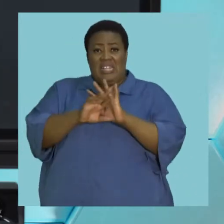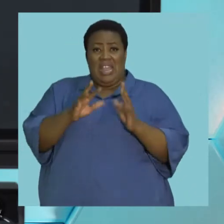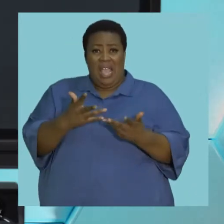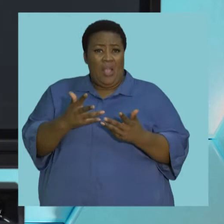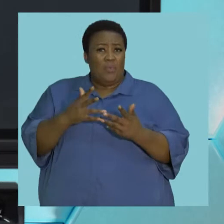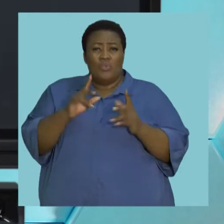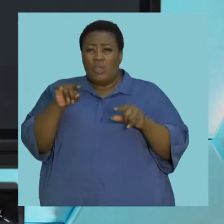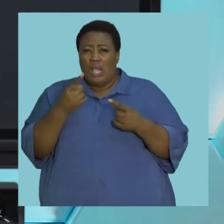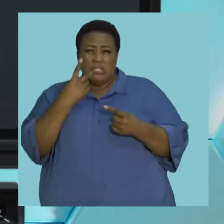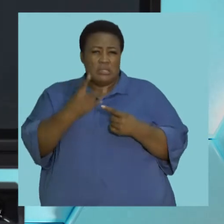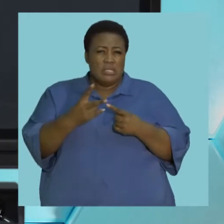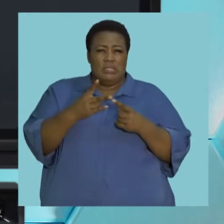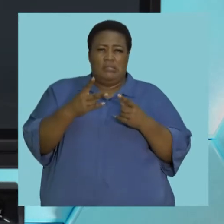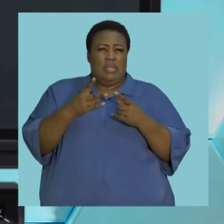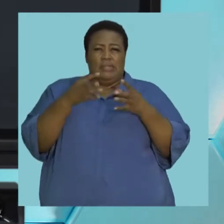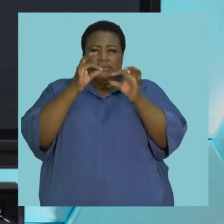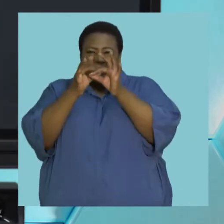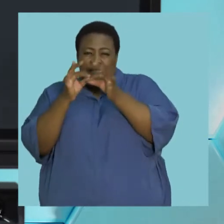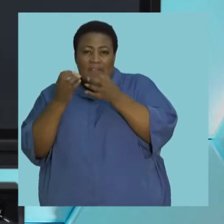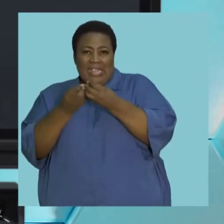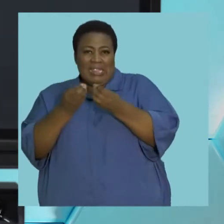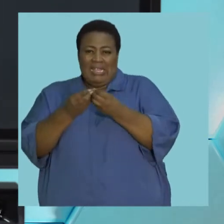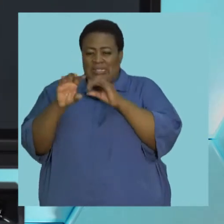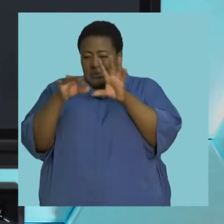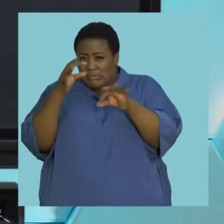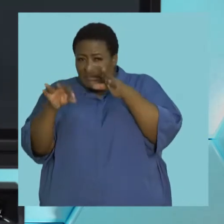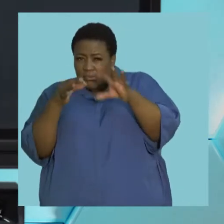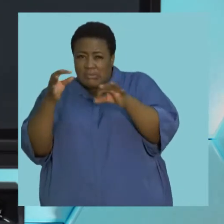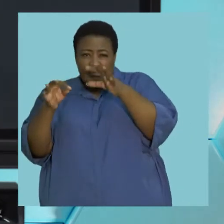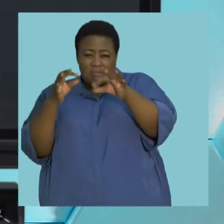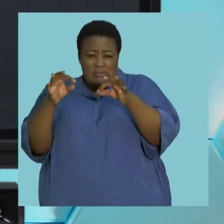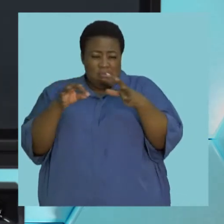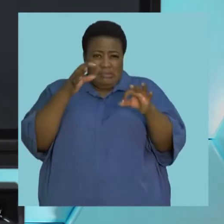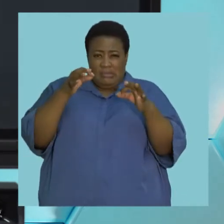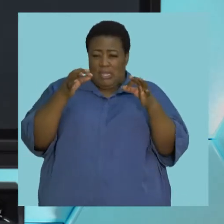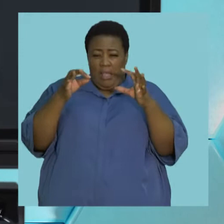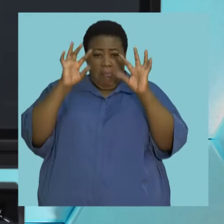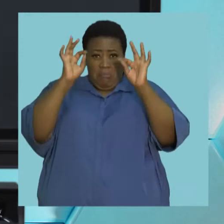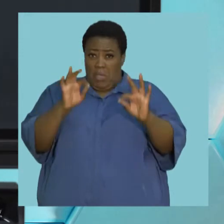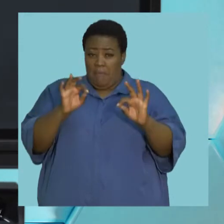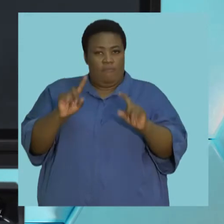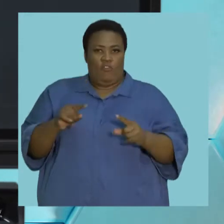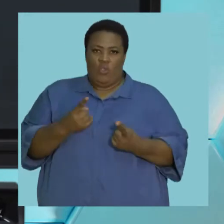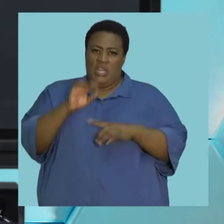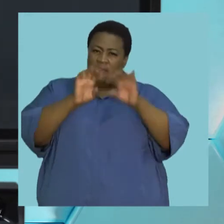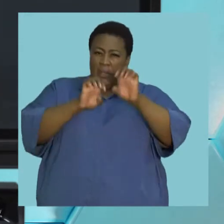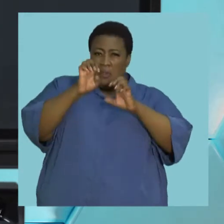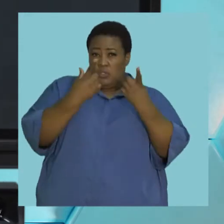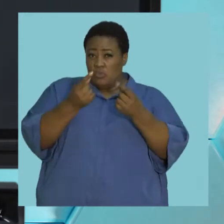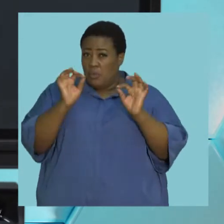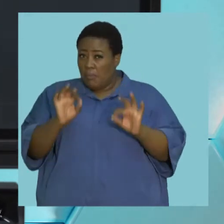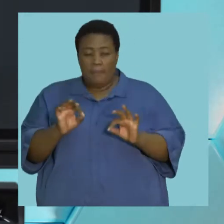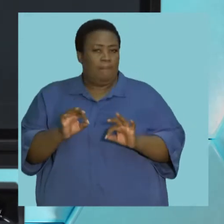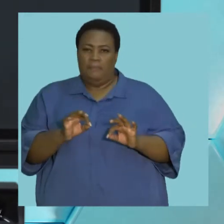the trends, you're not able to extrapolate or draw inferences and conclusions from that. So in